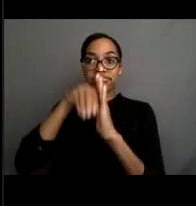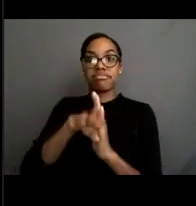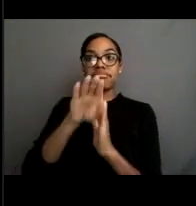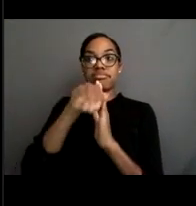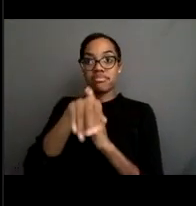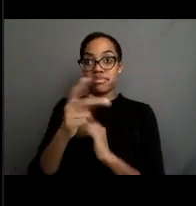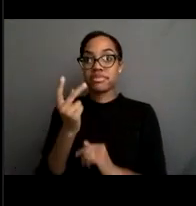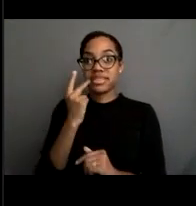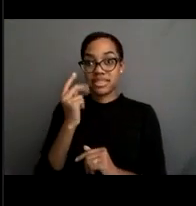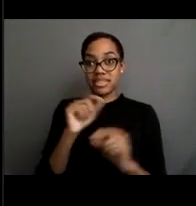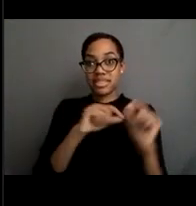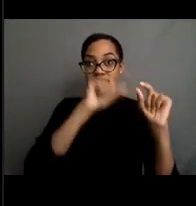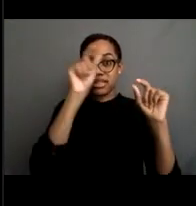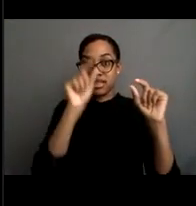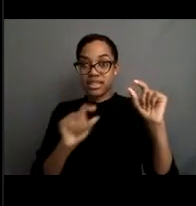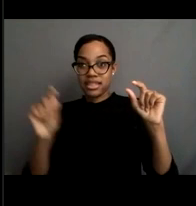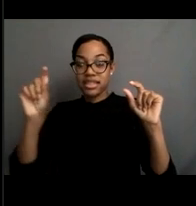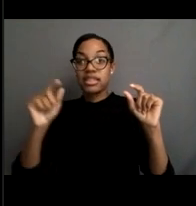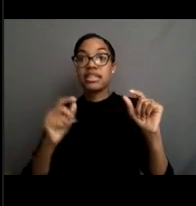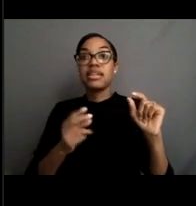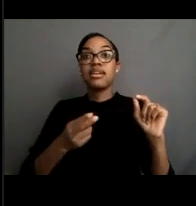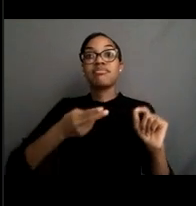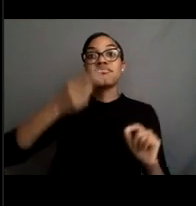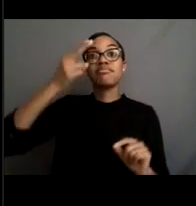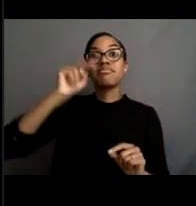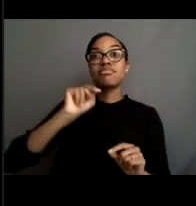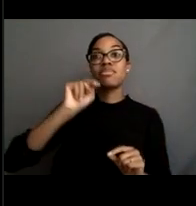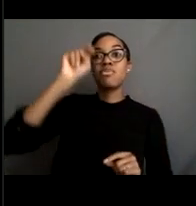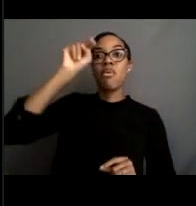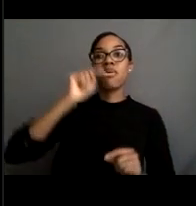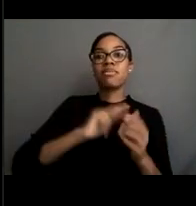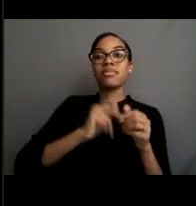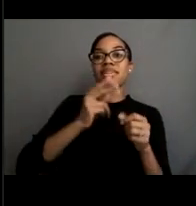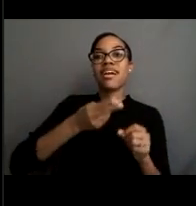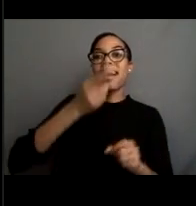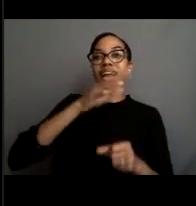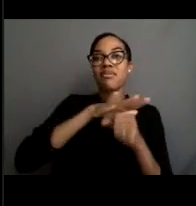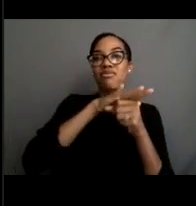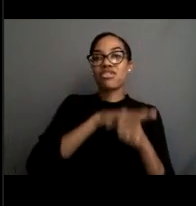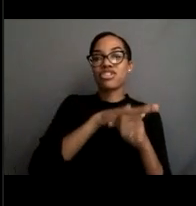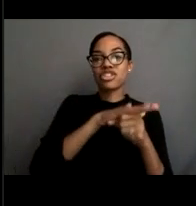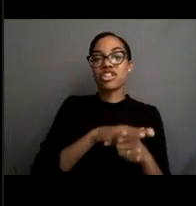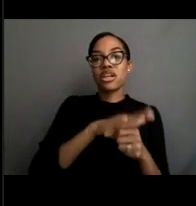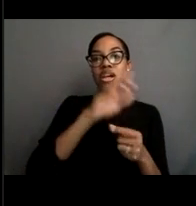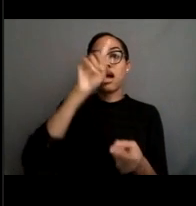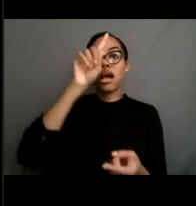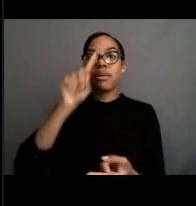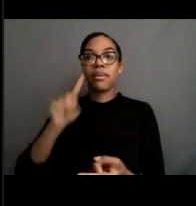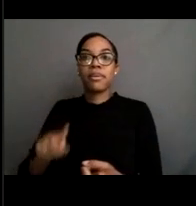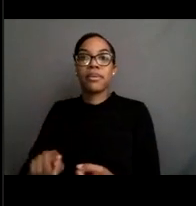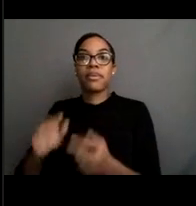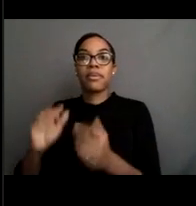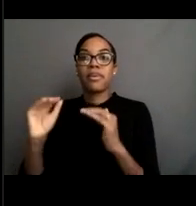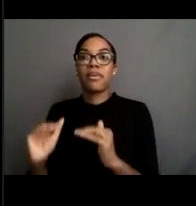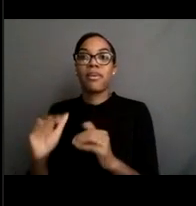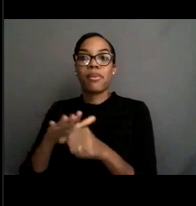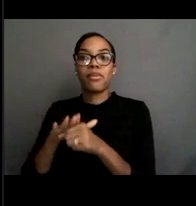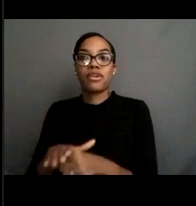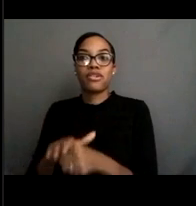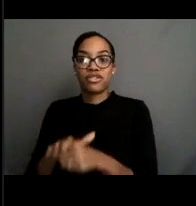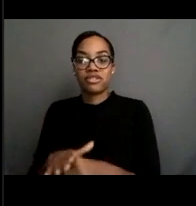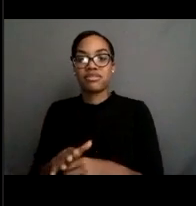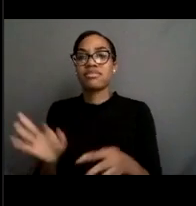this, goes up to the north, you get high pressure. Where it dips down, you get low pressure. And so it's really important to know what the jet streams are